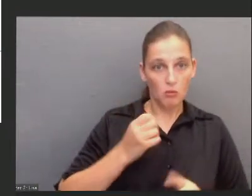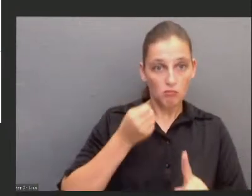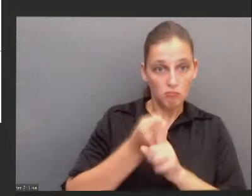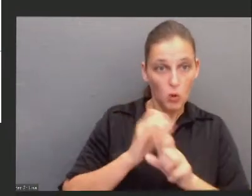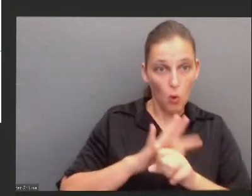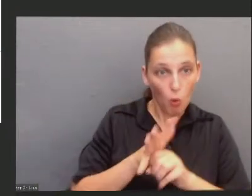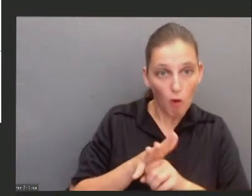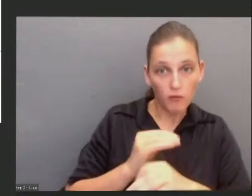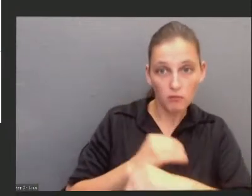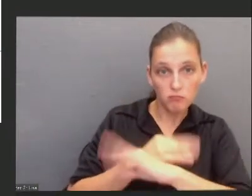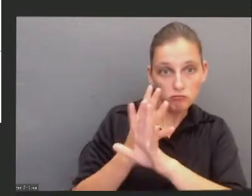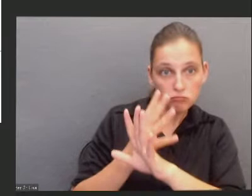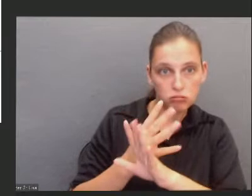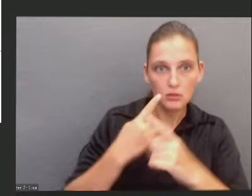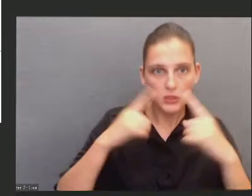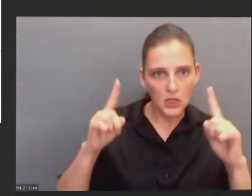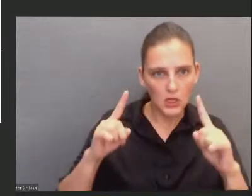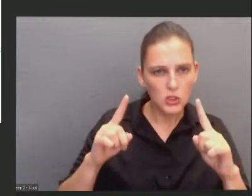appropriately.